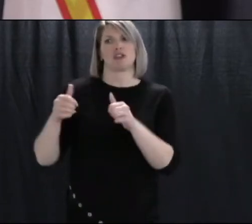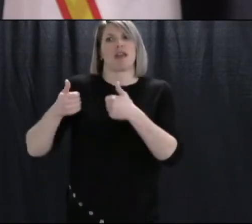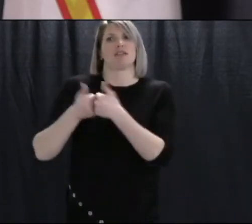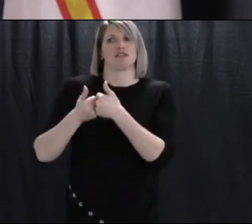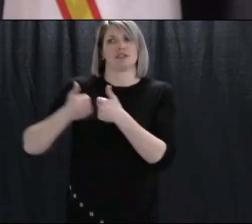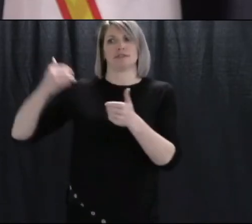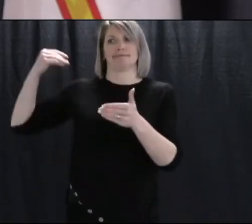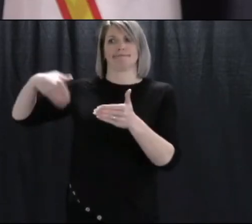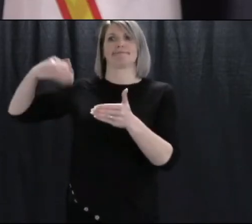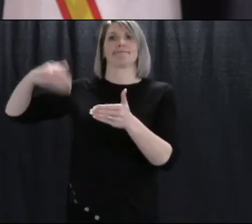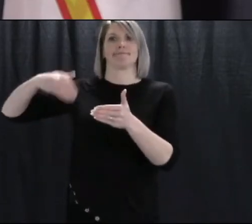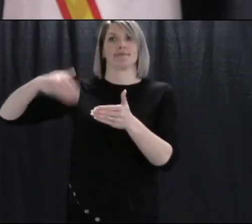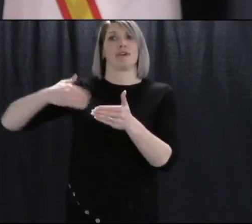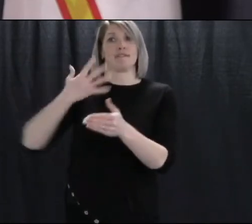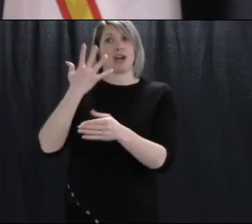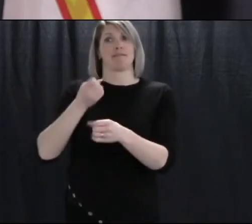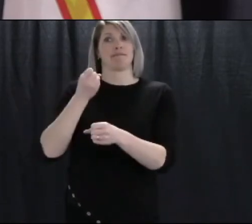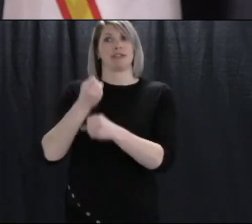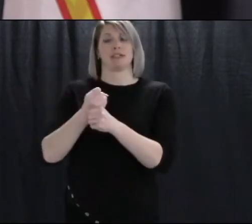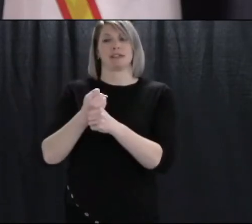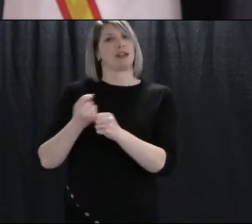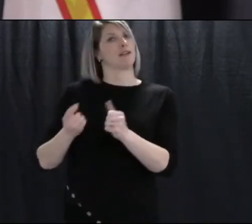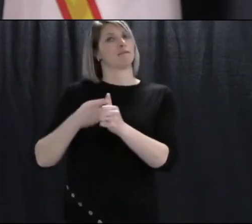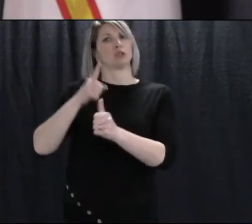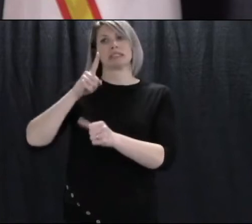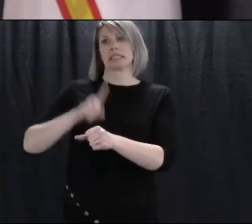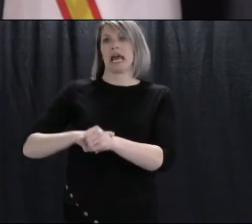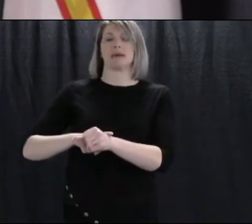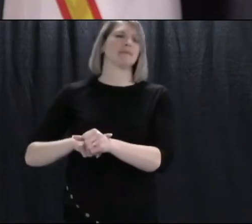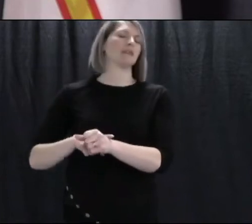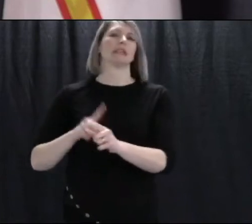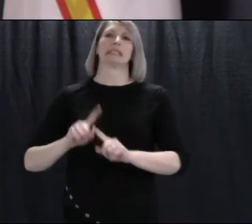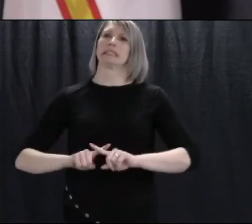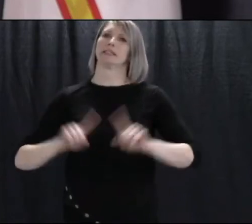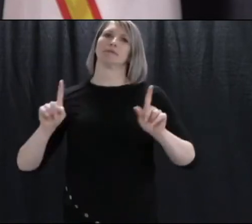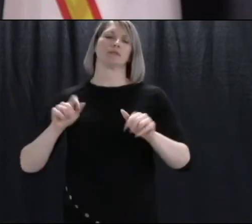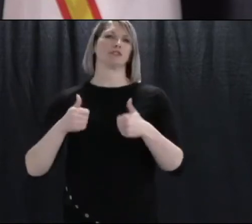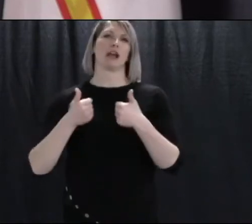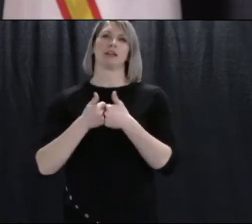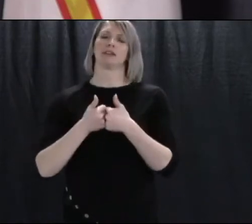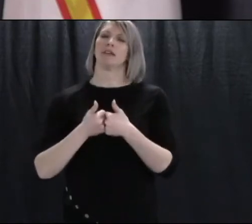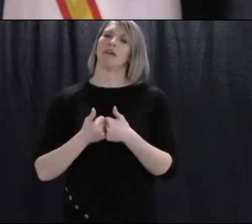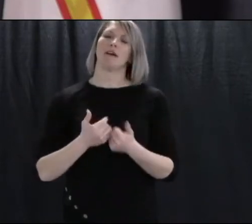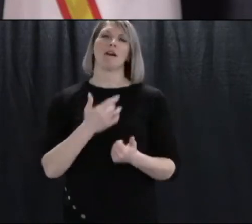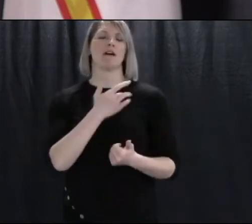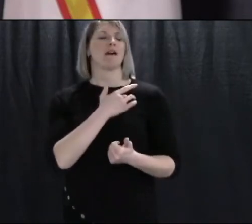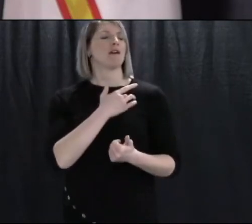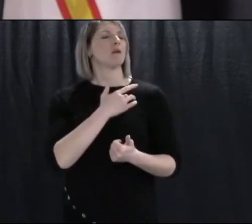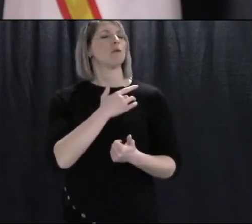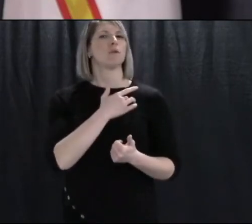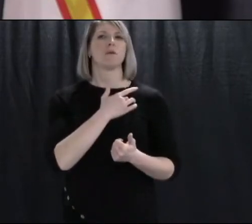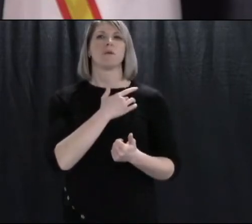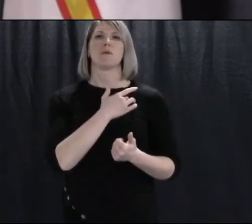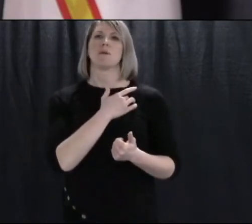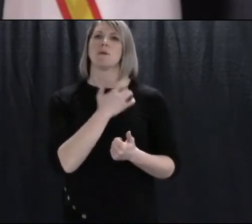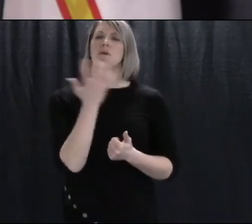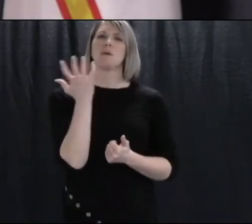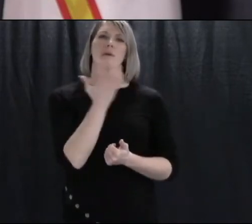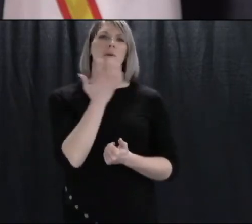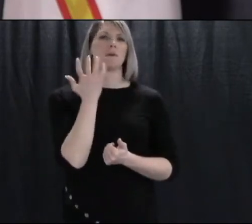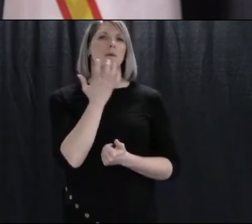Premier of this province, but nothing like this. This is very different, and there's without question, the